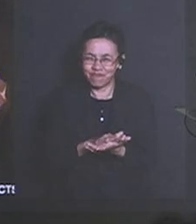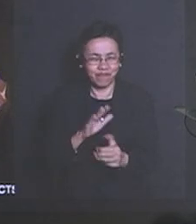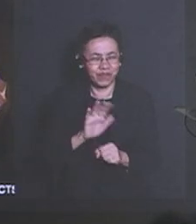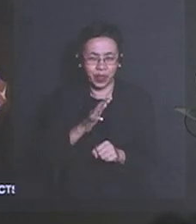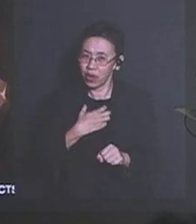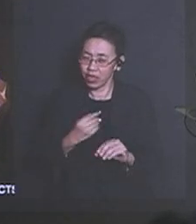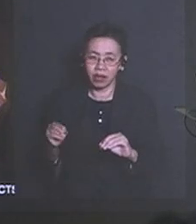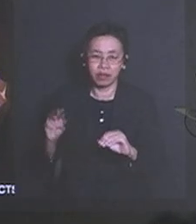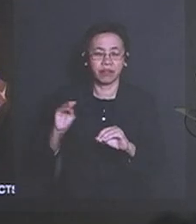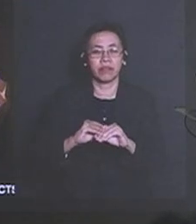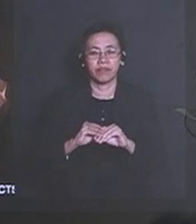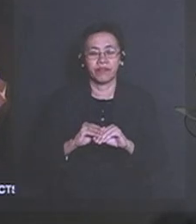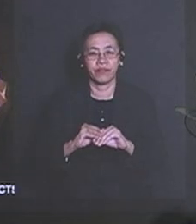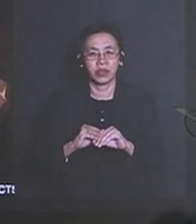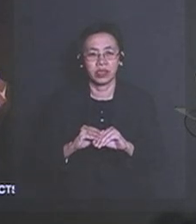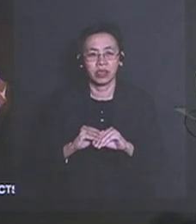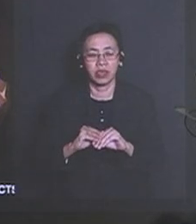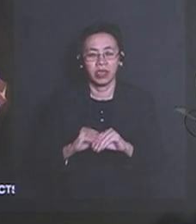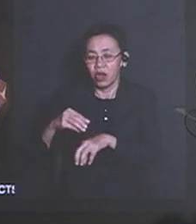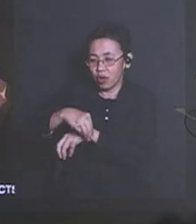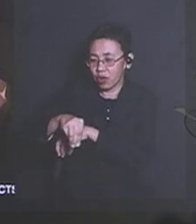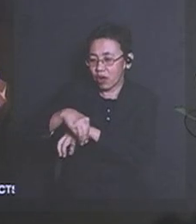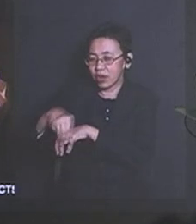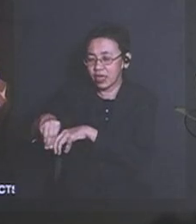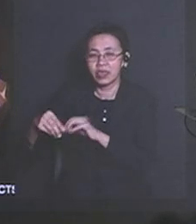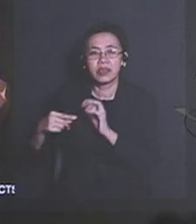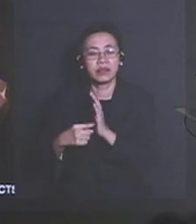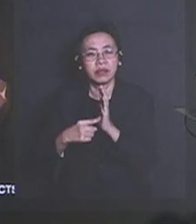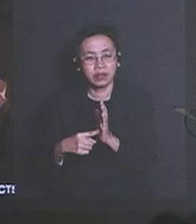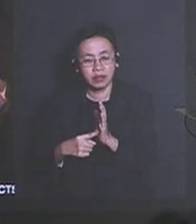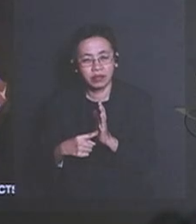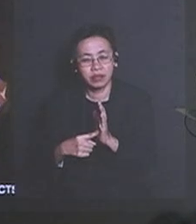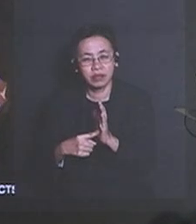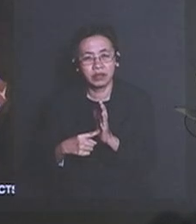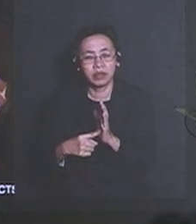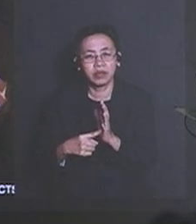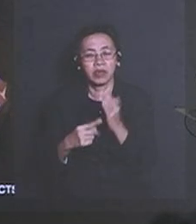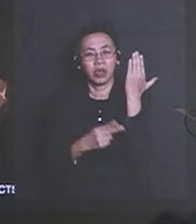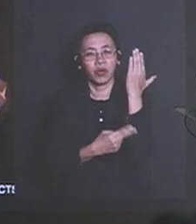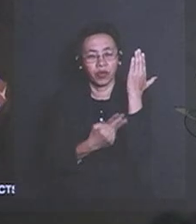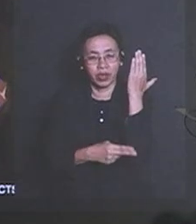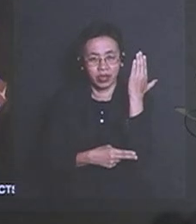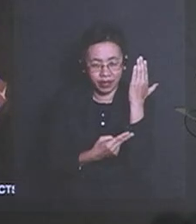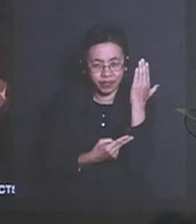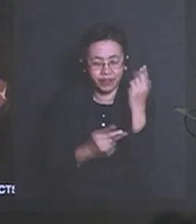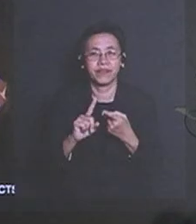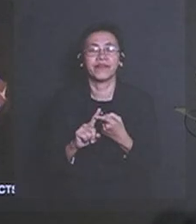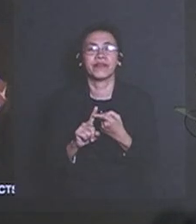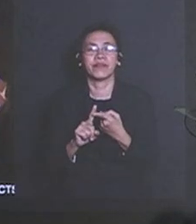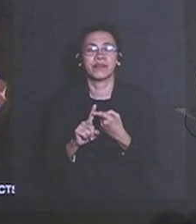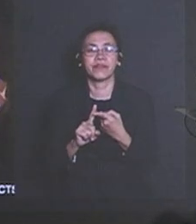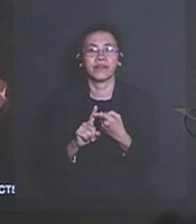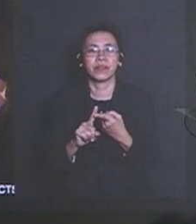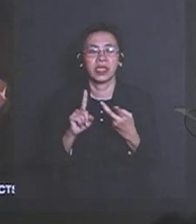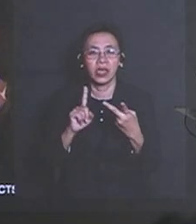as the local hotels and the local tourism agency, the school become as a new destination for cultural tourism for